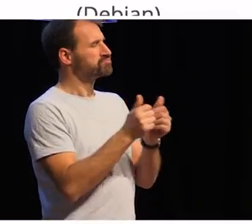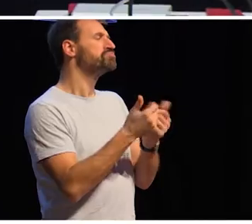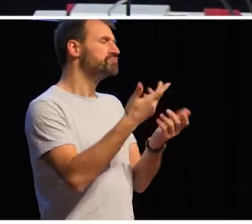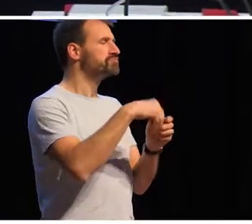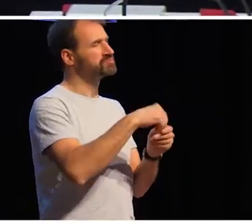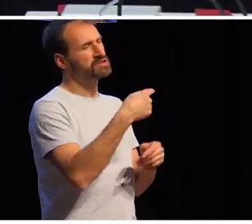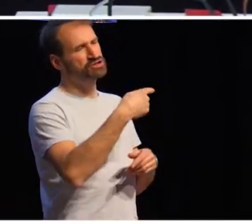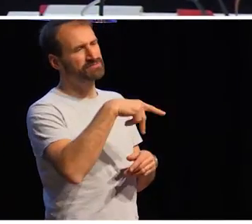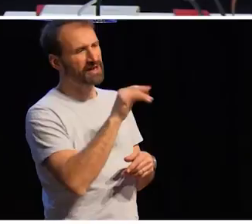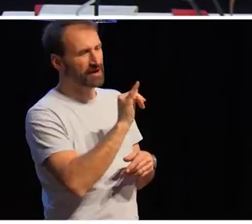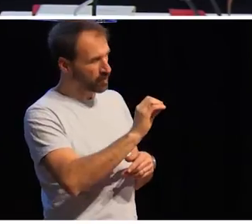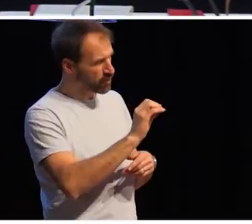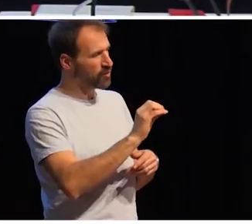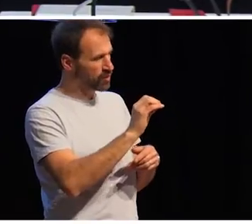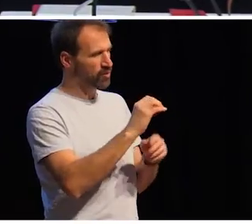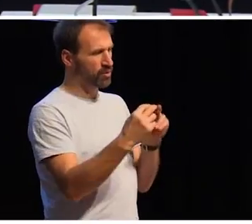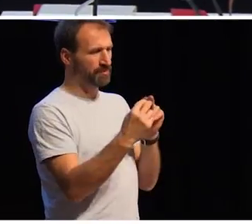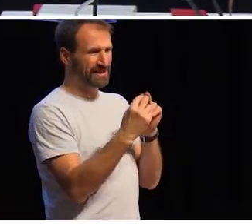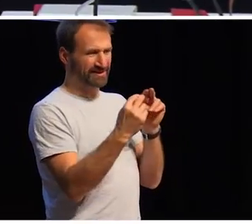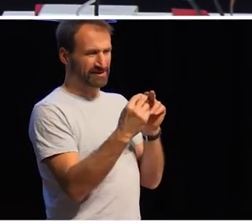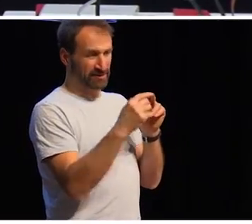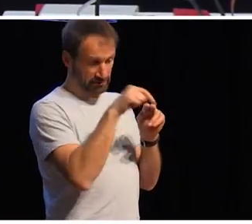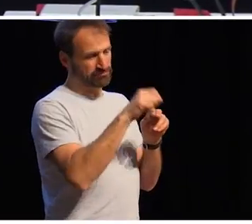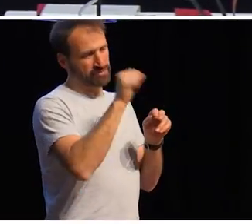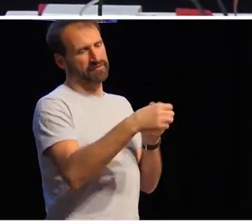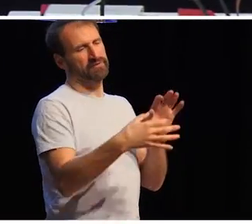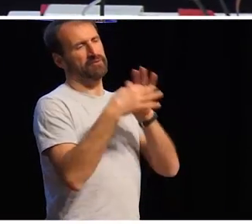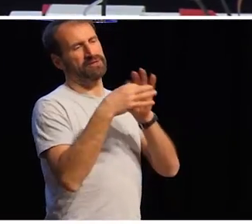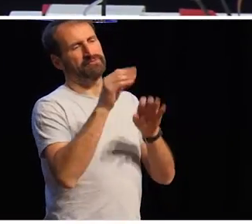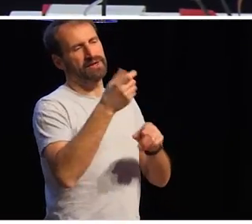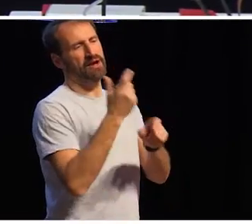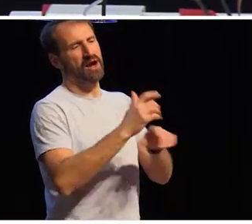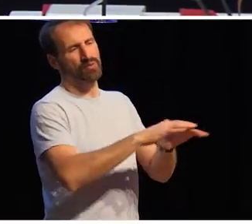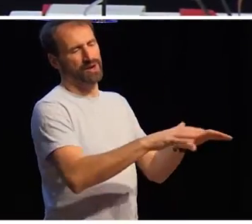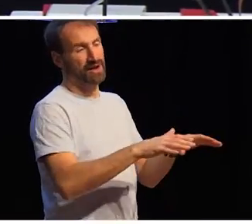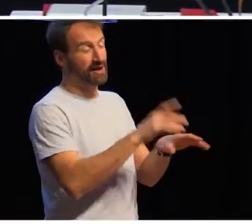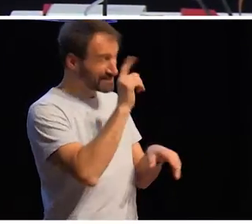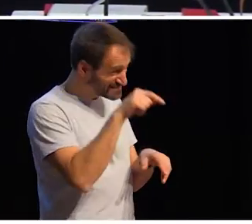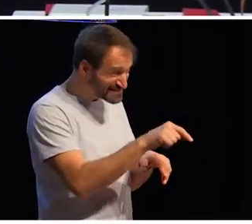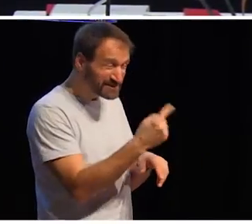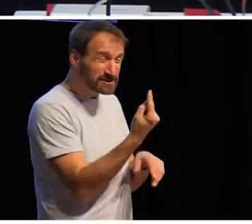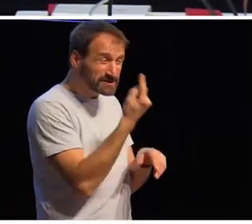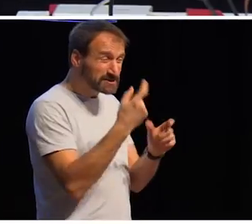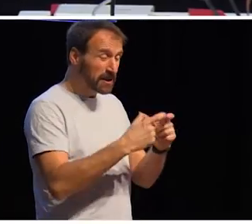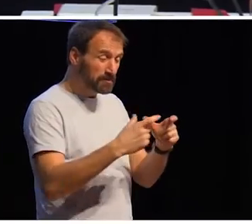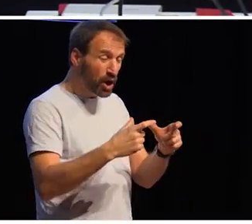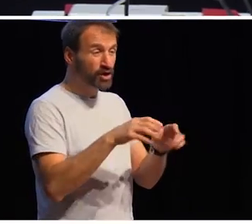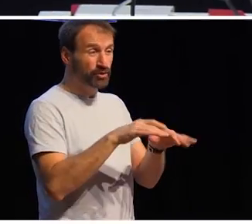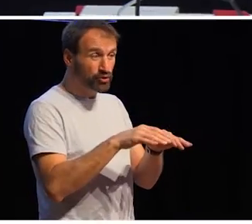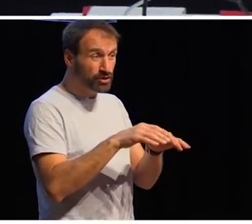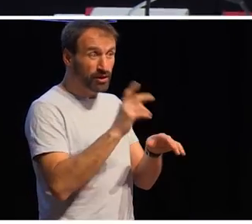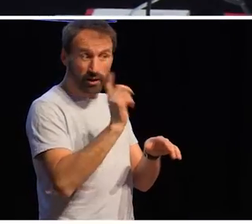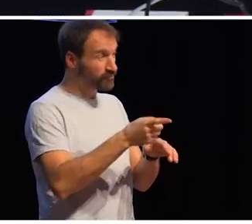that allows you to connect to hardware. And secondly, sometimes these single board computers also comes with